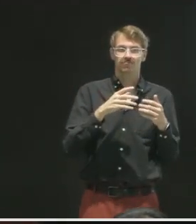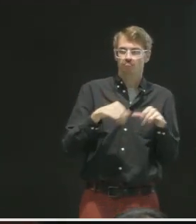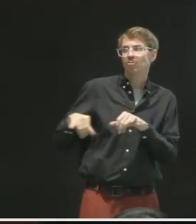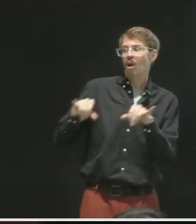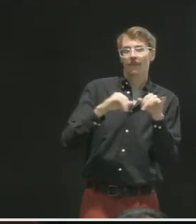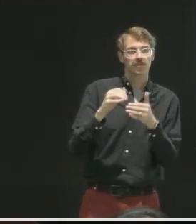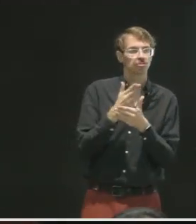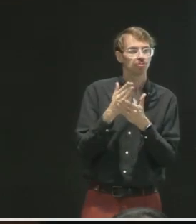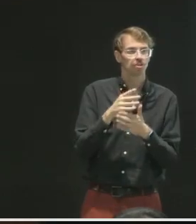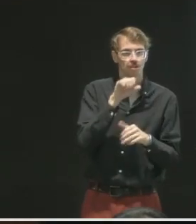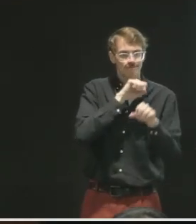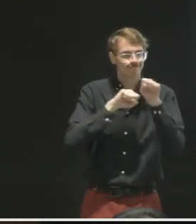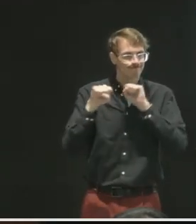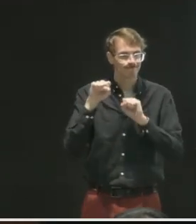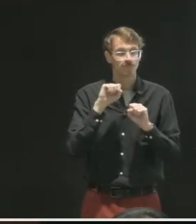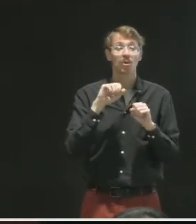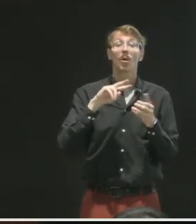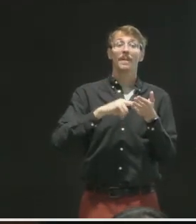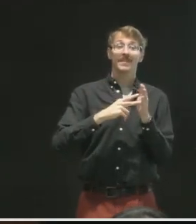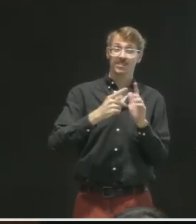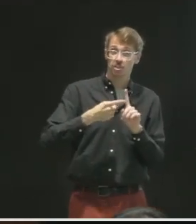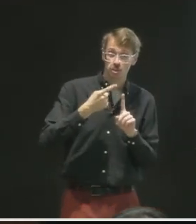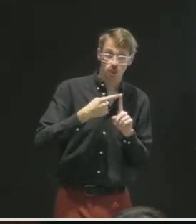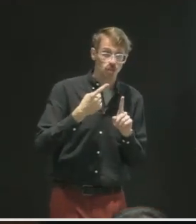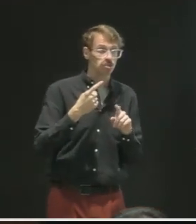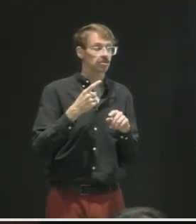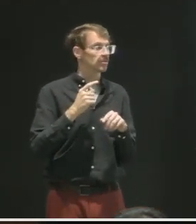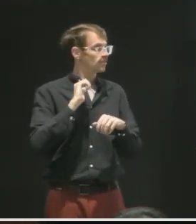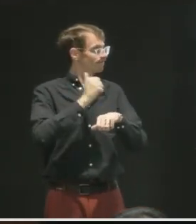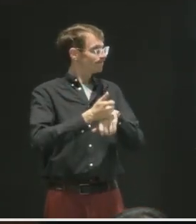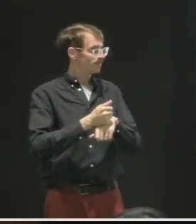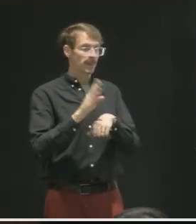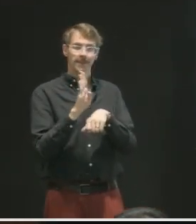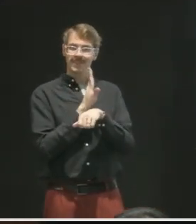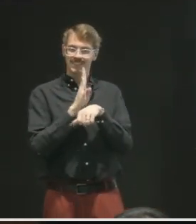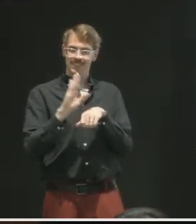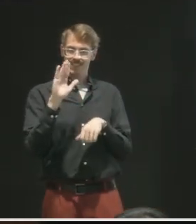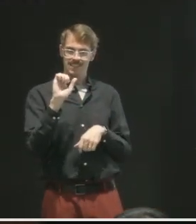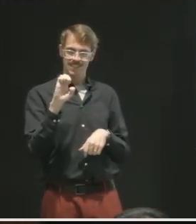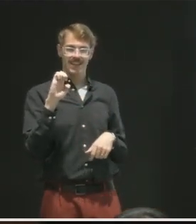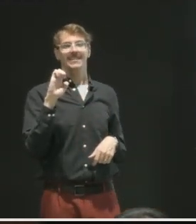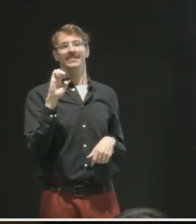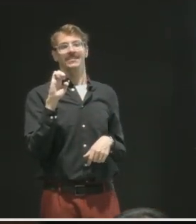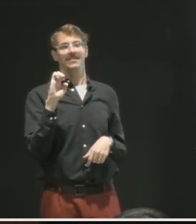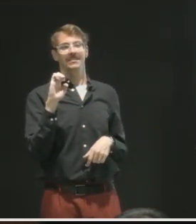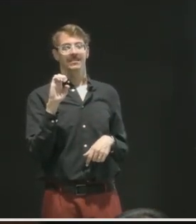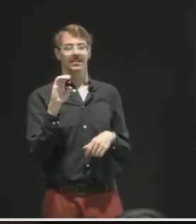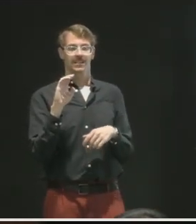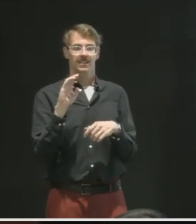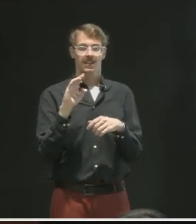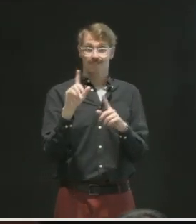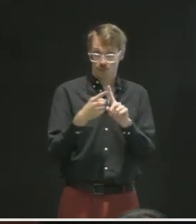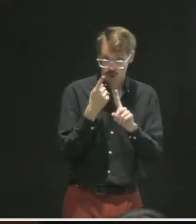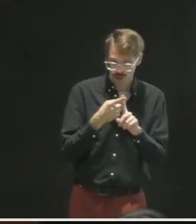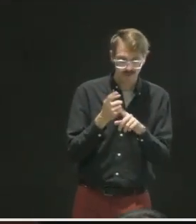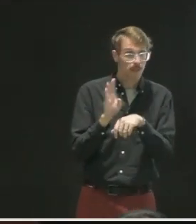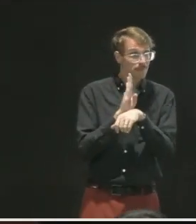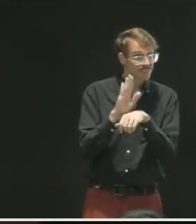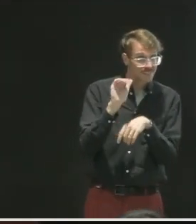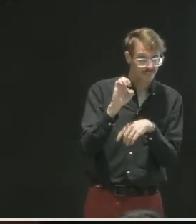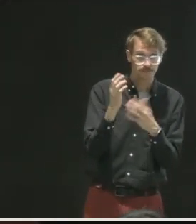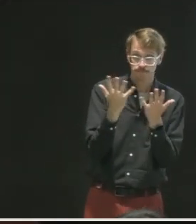So it begins with making the business case. So the business case for the matter of